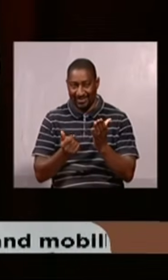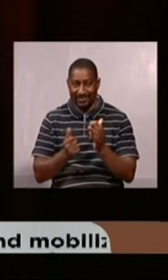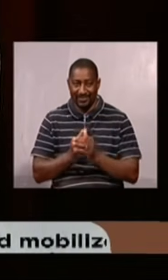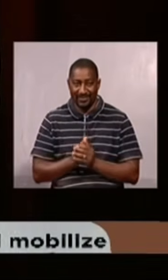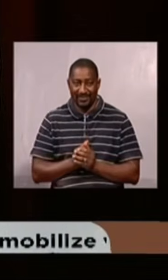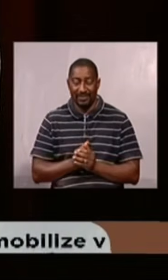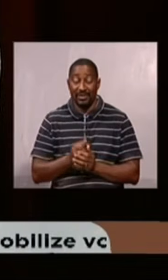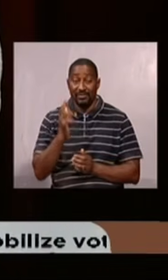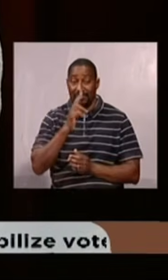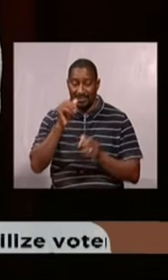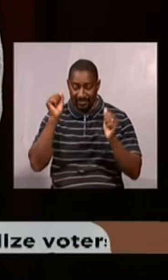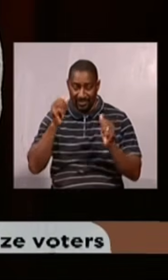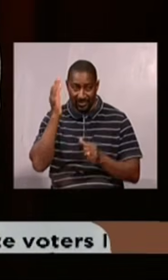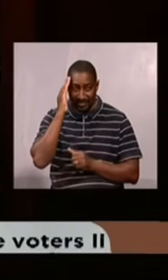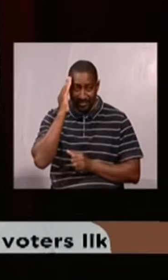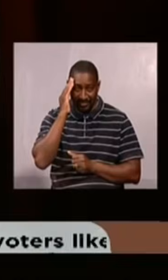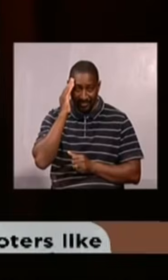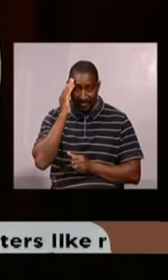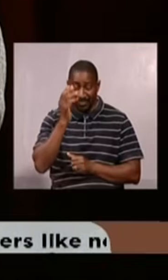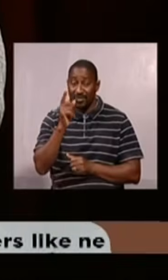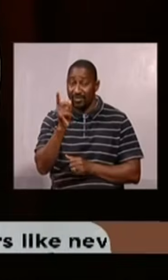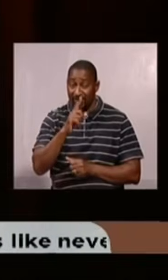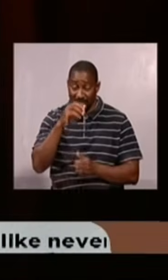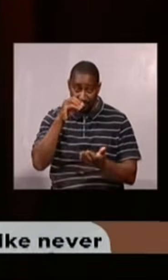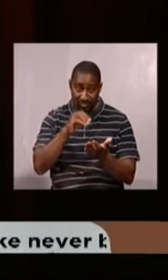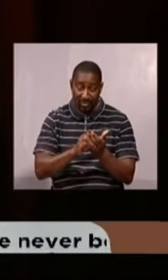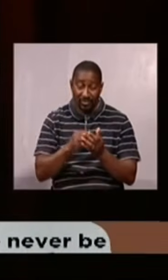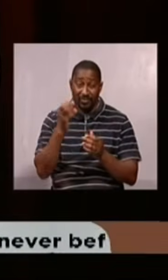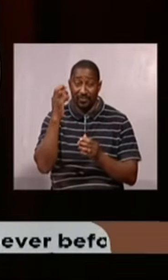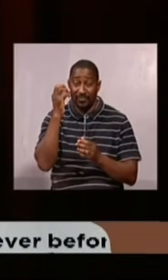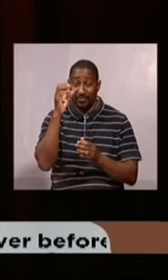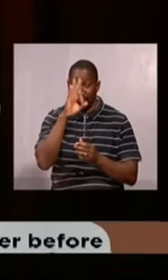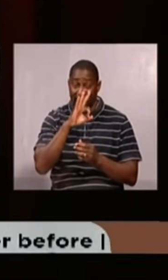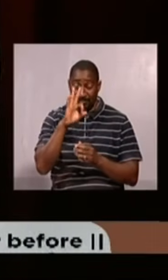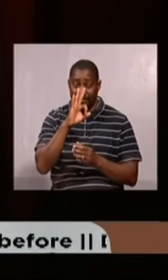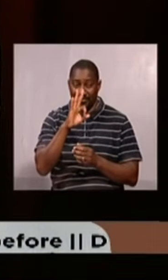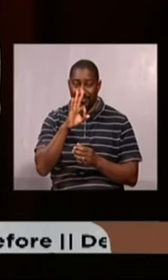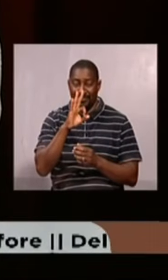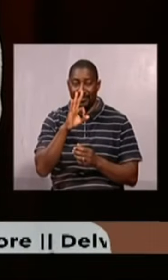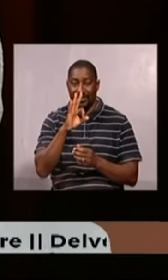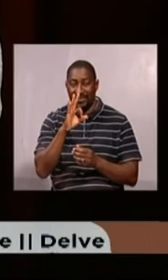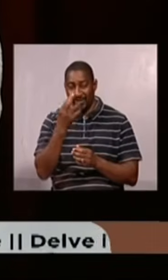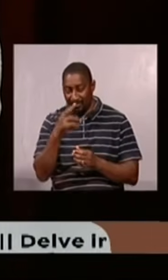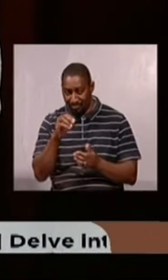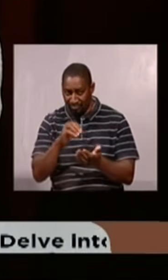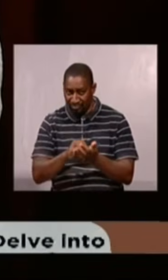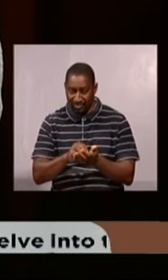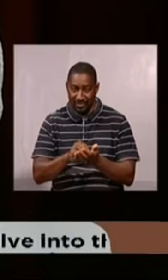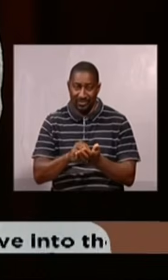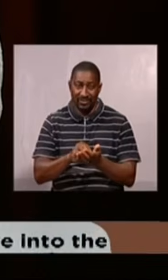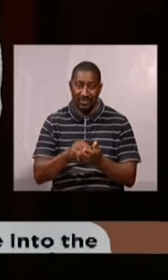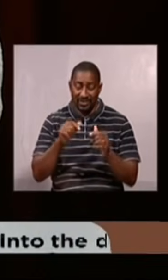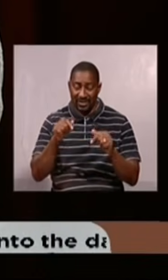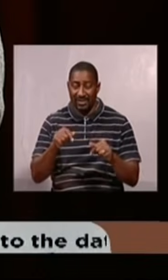still need to be aware of what to post and what not to post as we get closer to elections. Because if you look at news articles now, most of the news stories